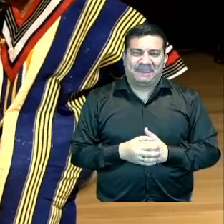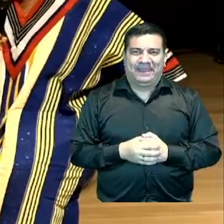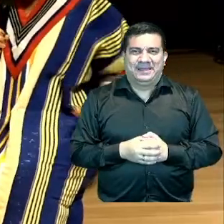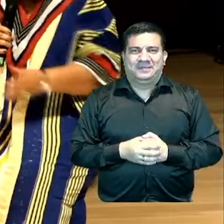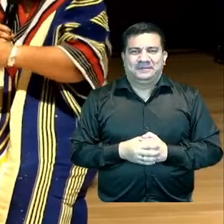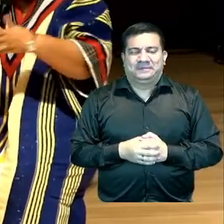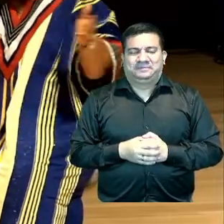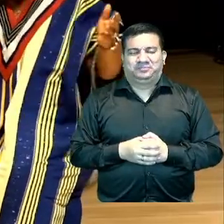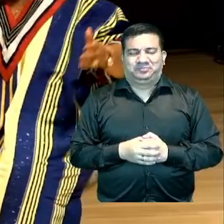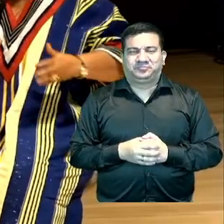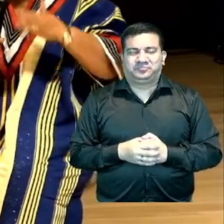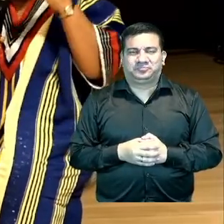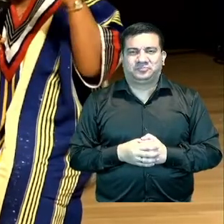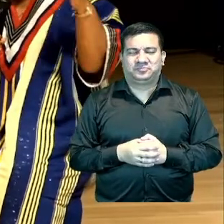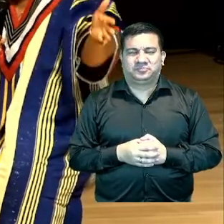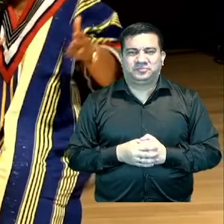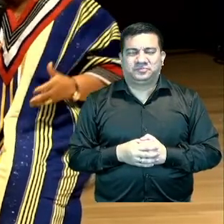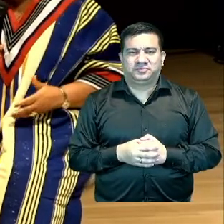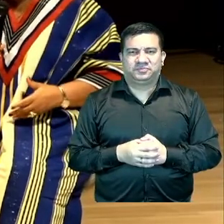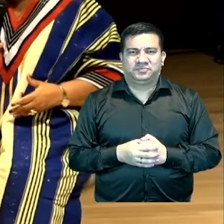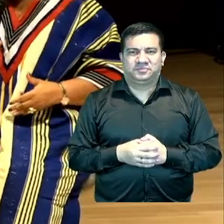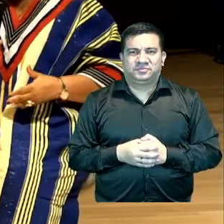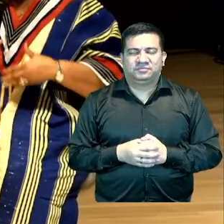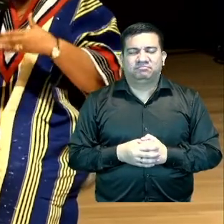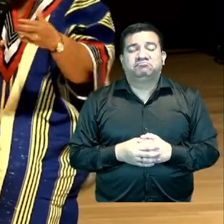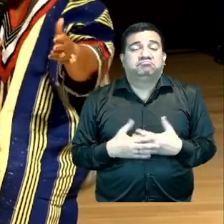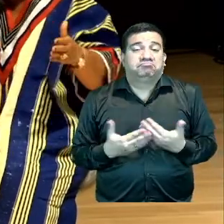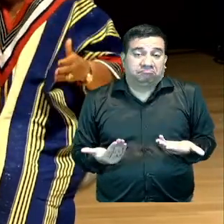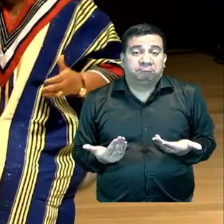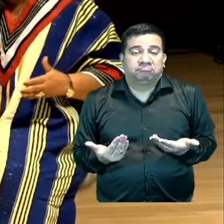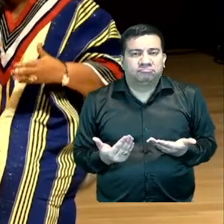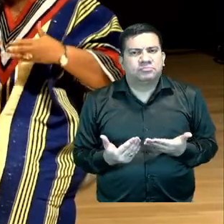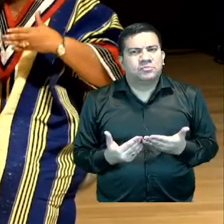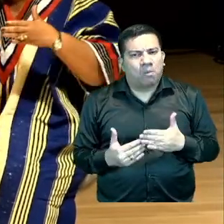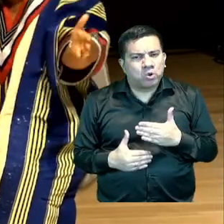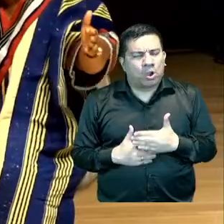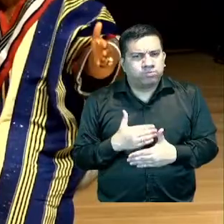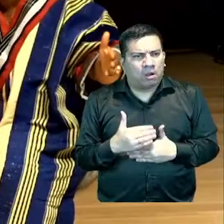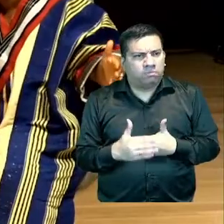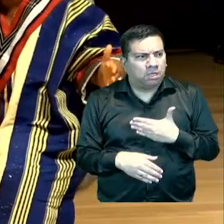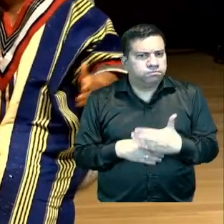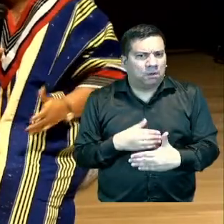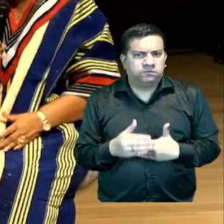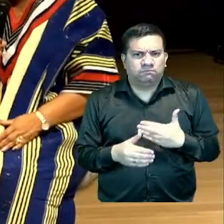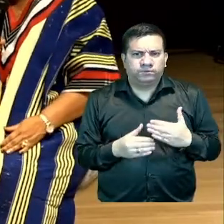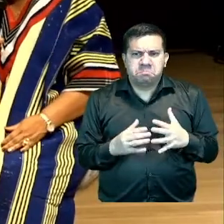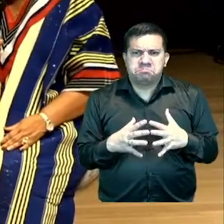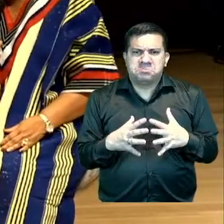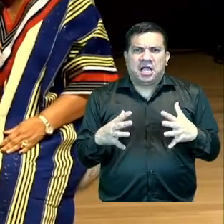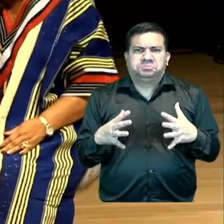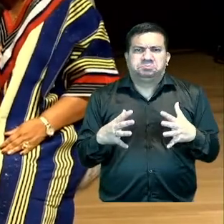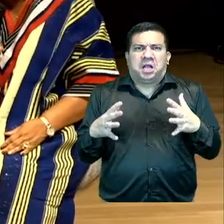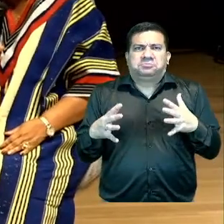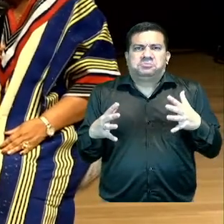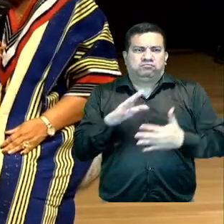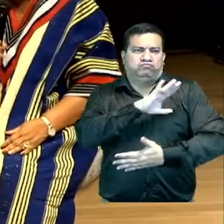I kid no one, I'm very powerful. I walk into a room, I intimidate men.